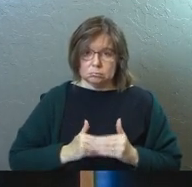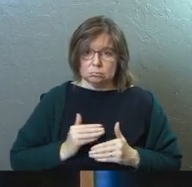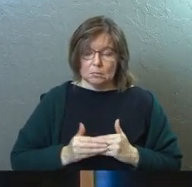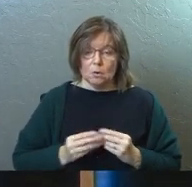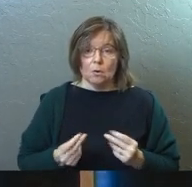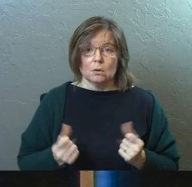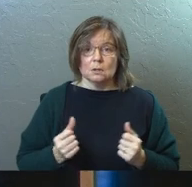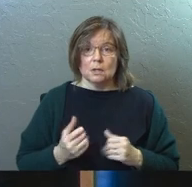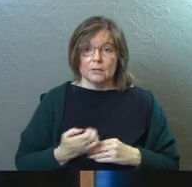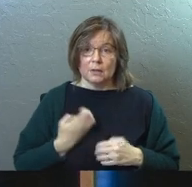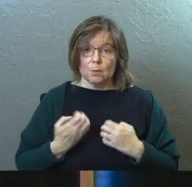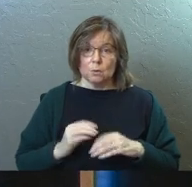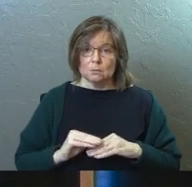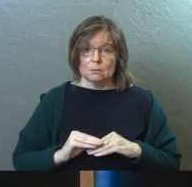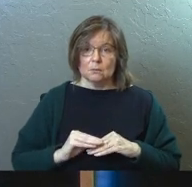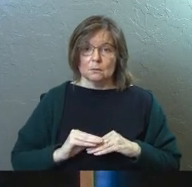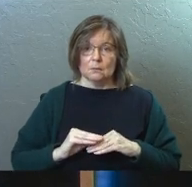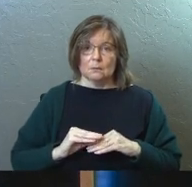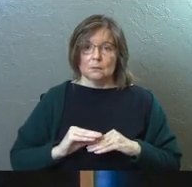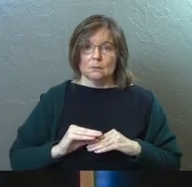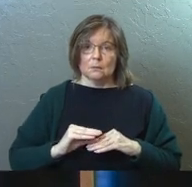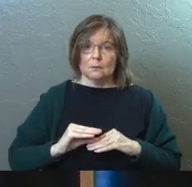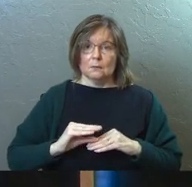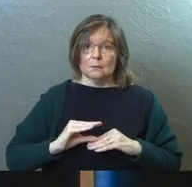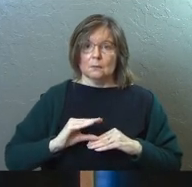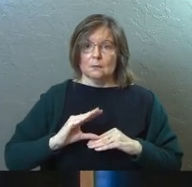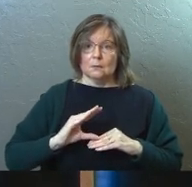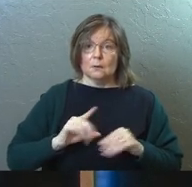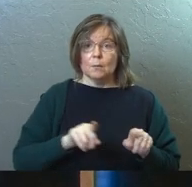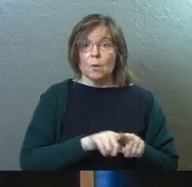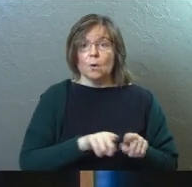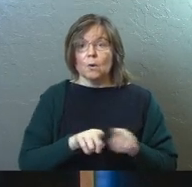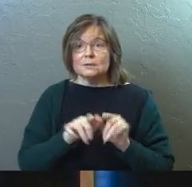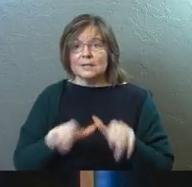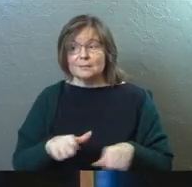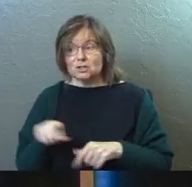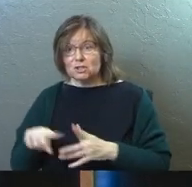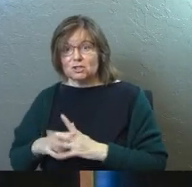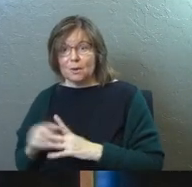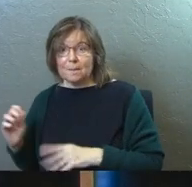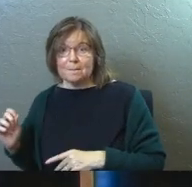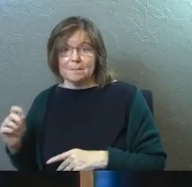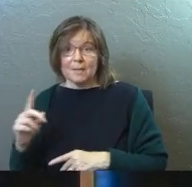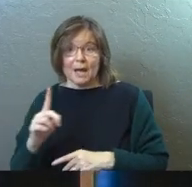all of a sudden the emotions did come. But also, she started doing things back.